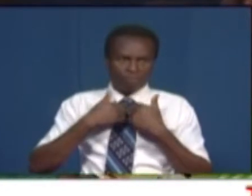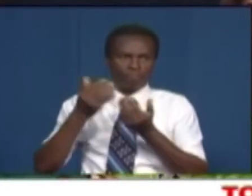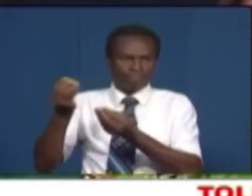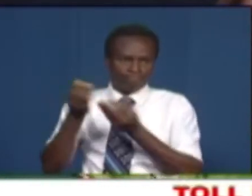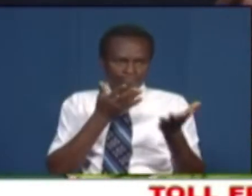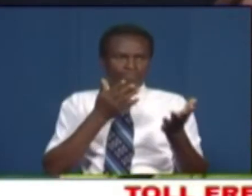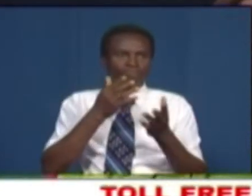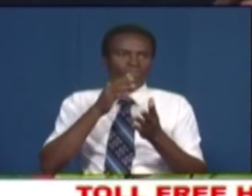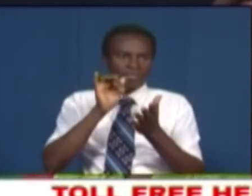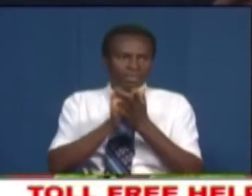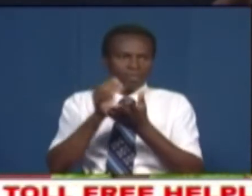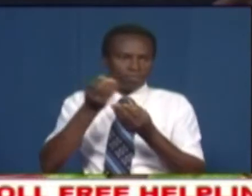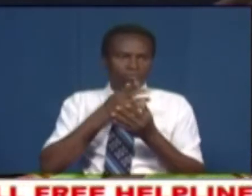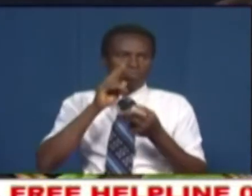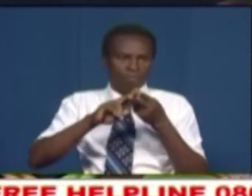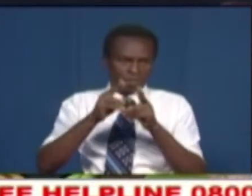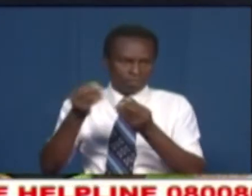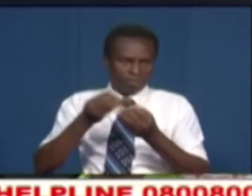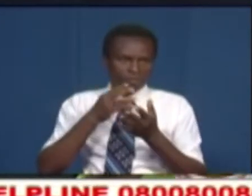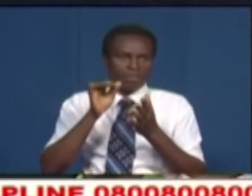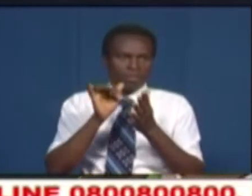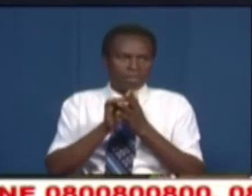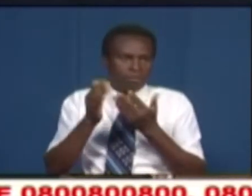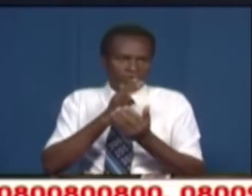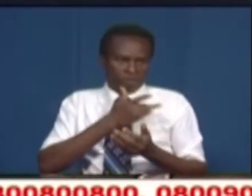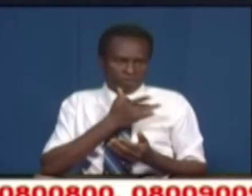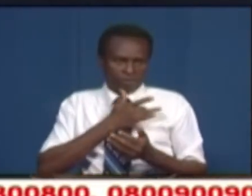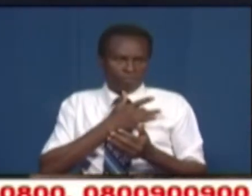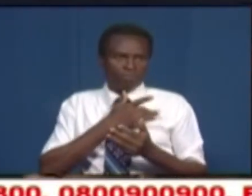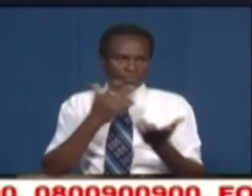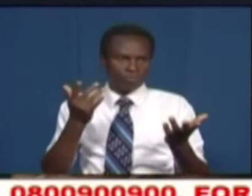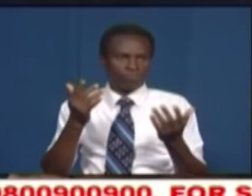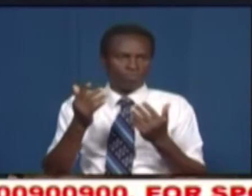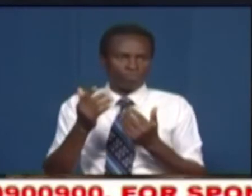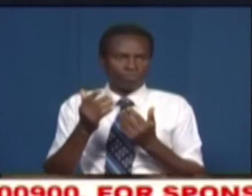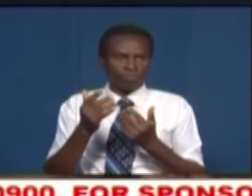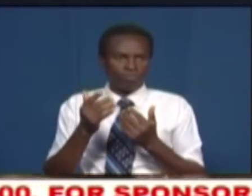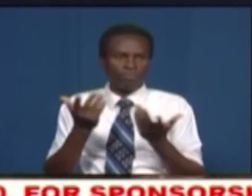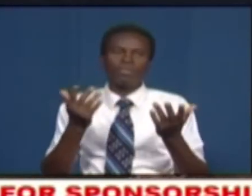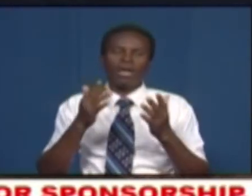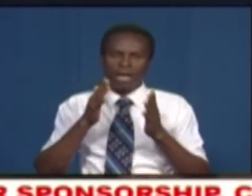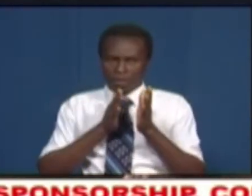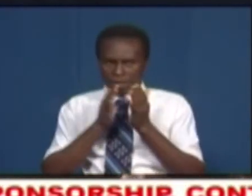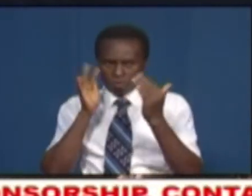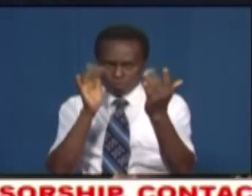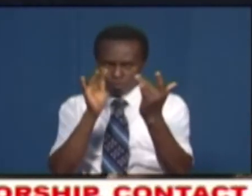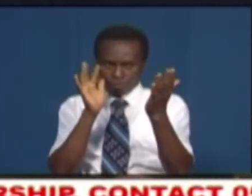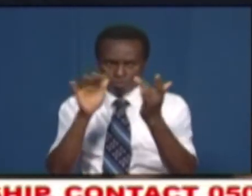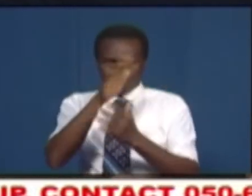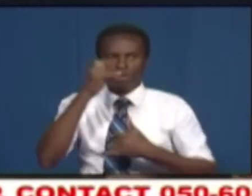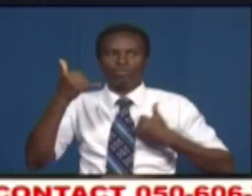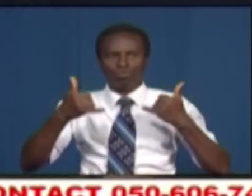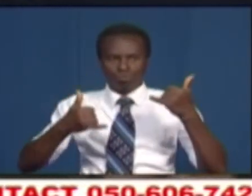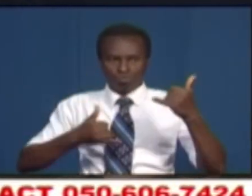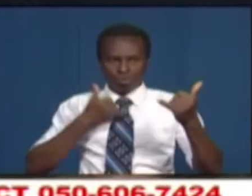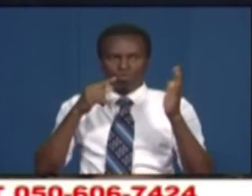050-606-7424, and we'll work towards, you know, getting you what you want, because we need to package for you. I hope you enjoyed the show. My name is,